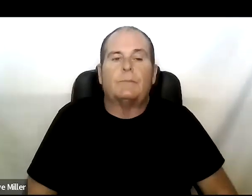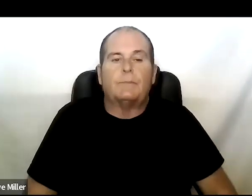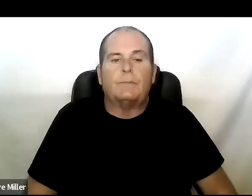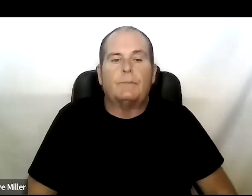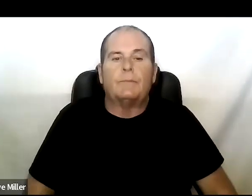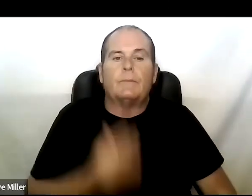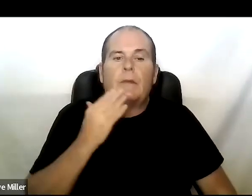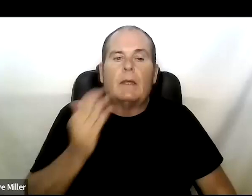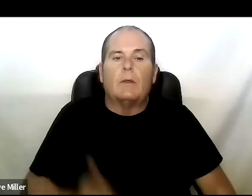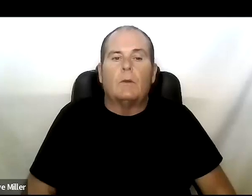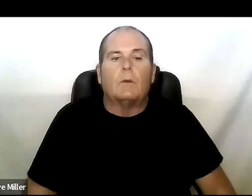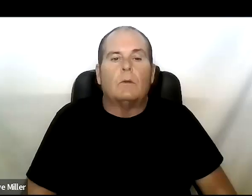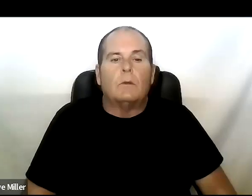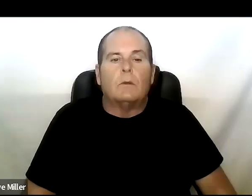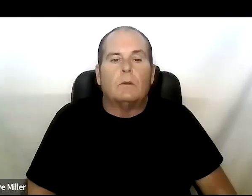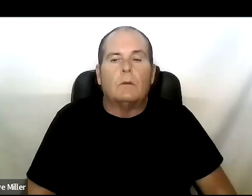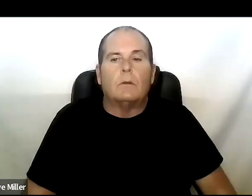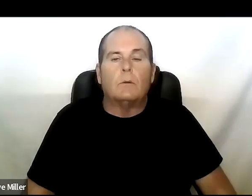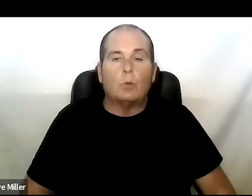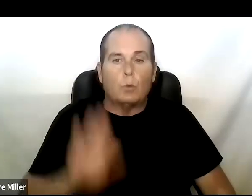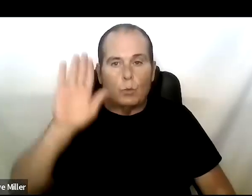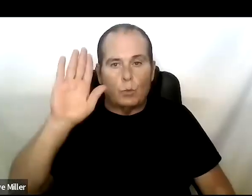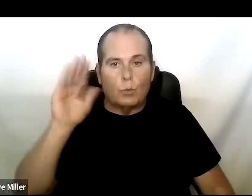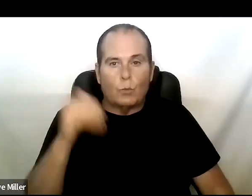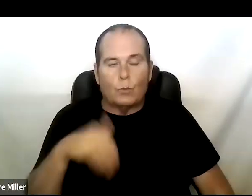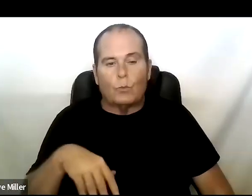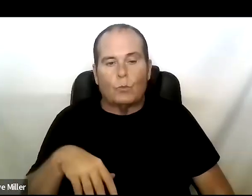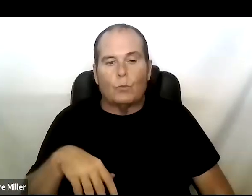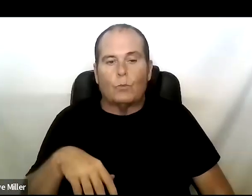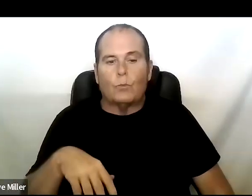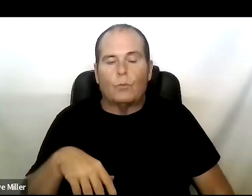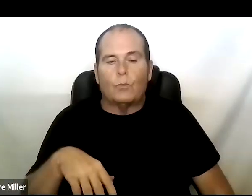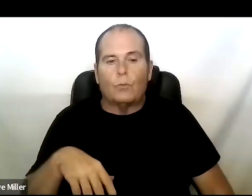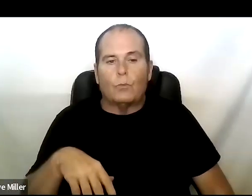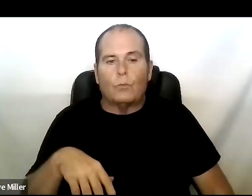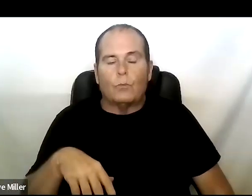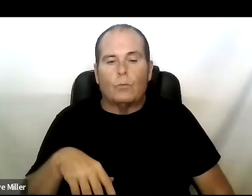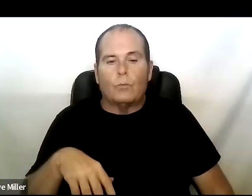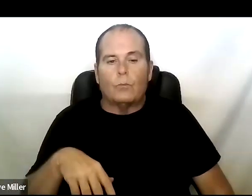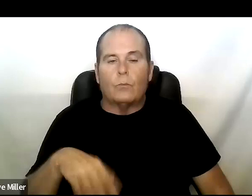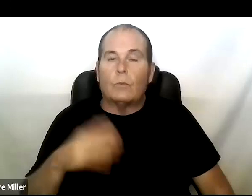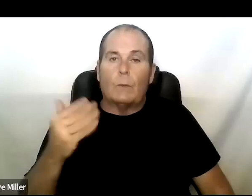Thank you. She has another hand raised. Or is it? Yeah, go ahead, Jan.